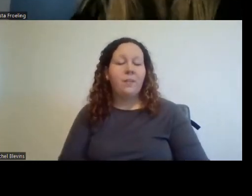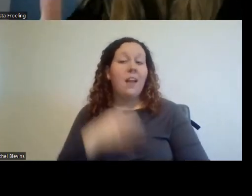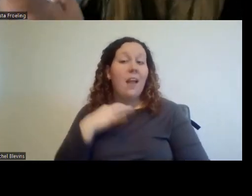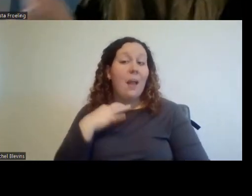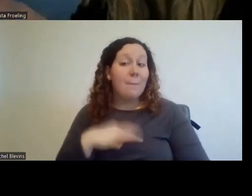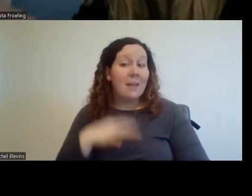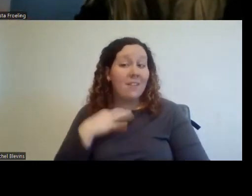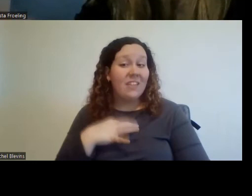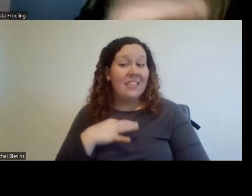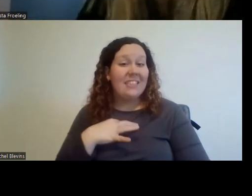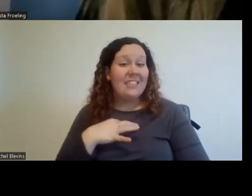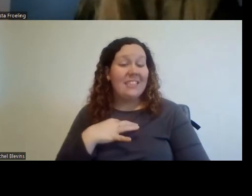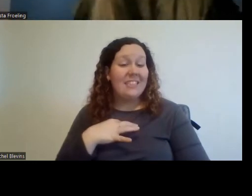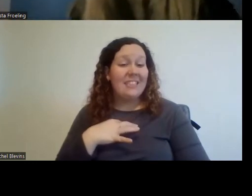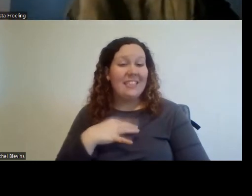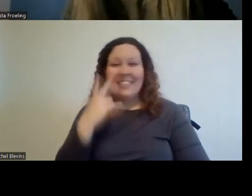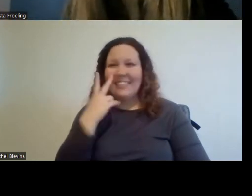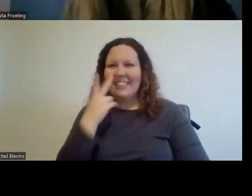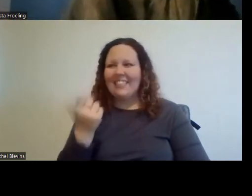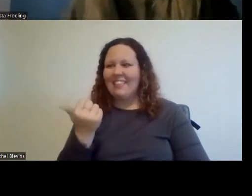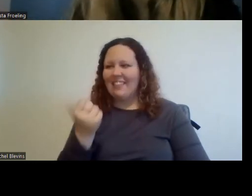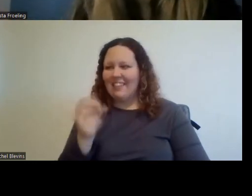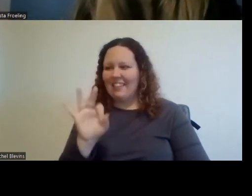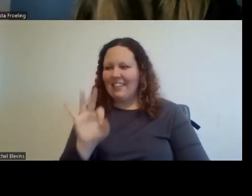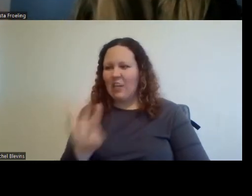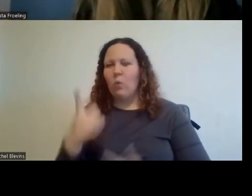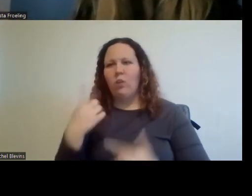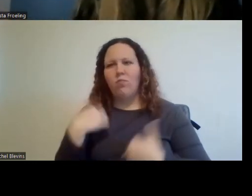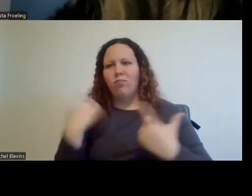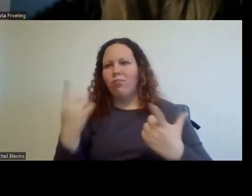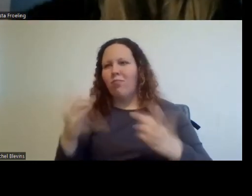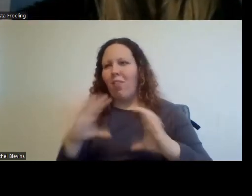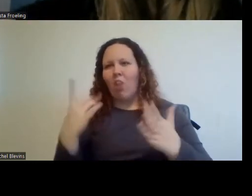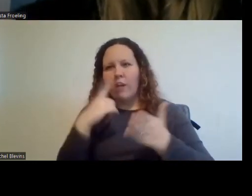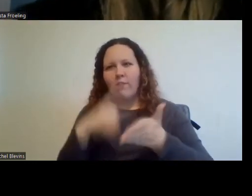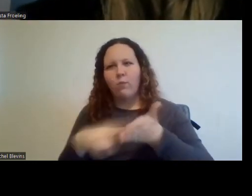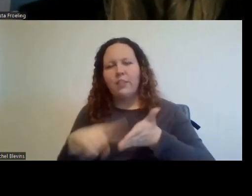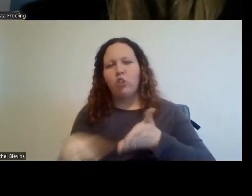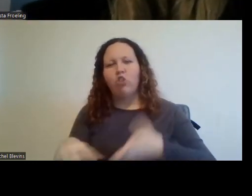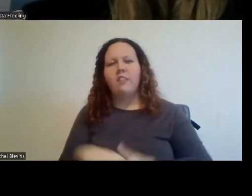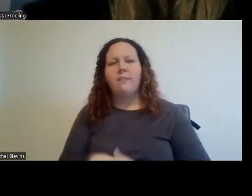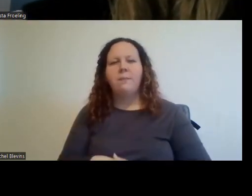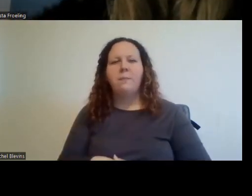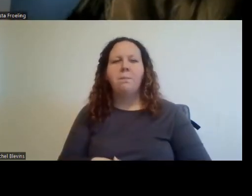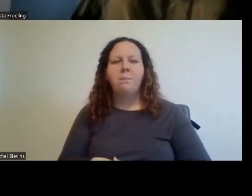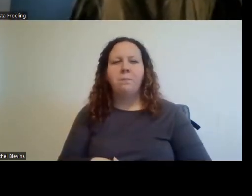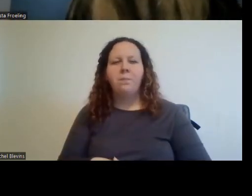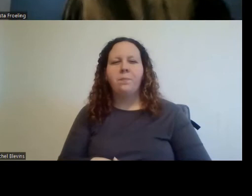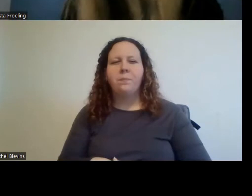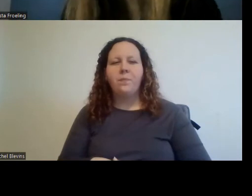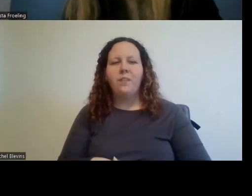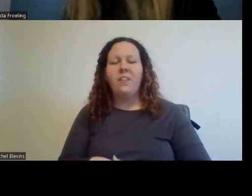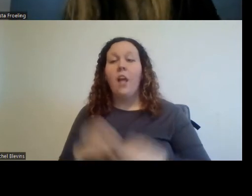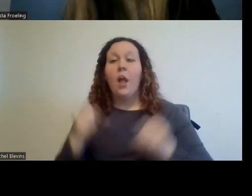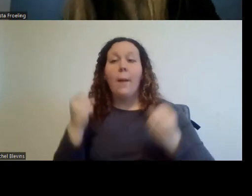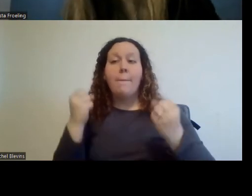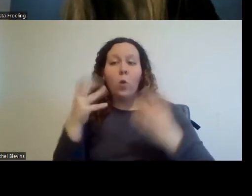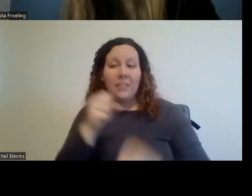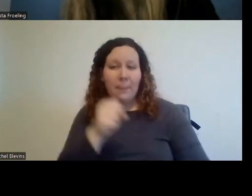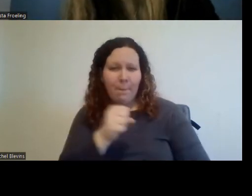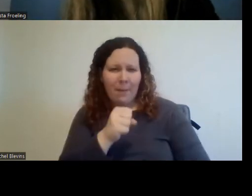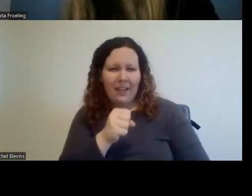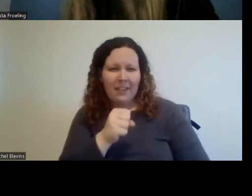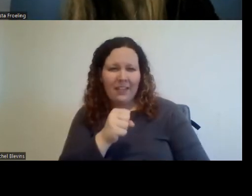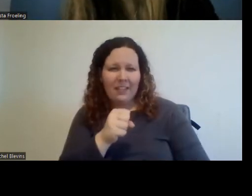Benefits. See, they've done, it's 1991. They've done a lot of research. So there's the multi-mic. This